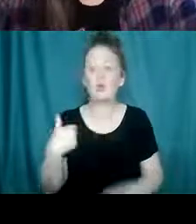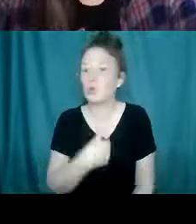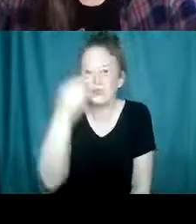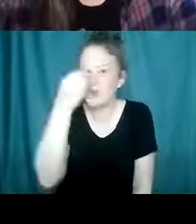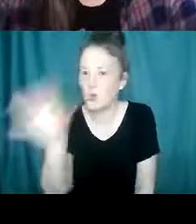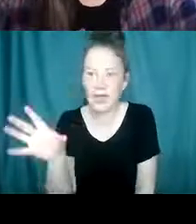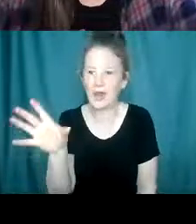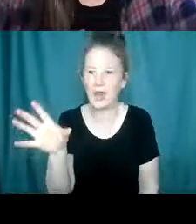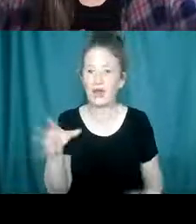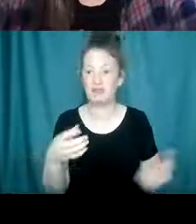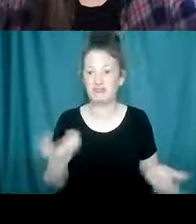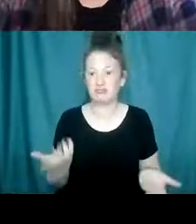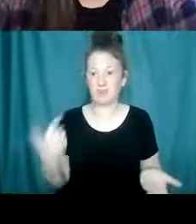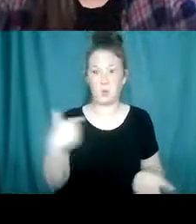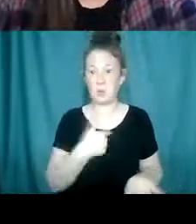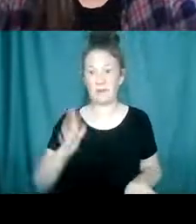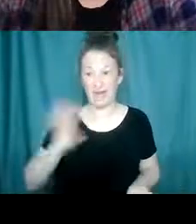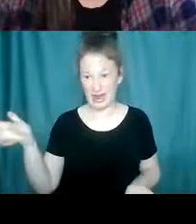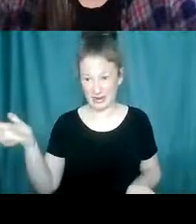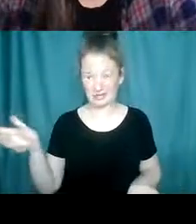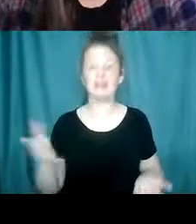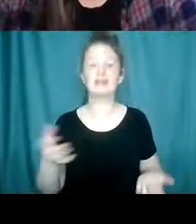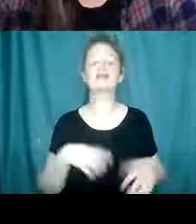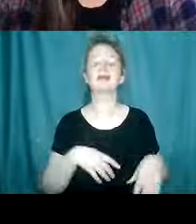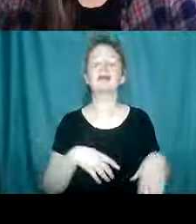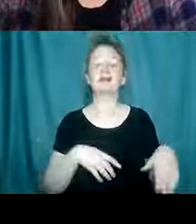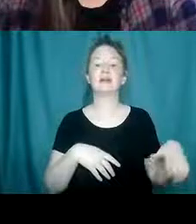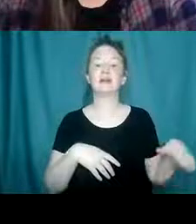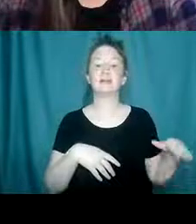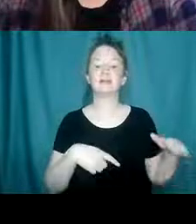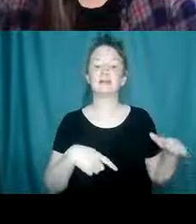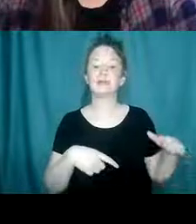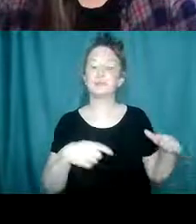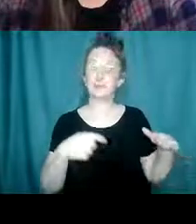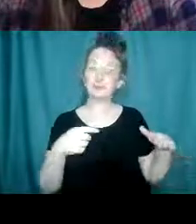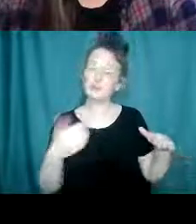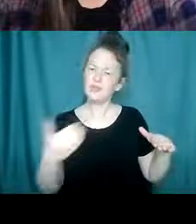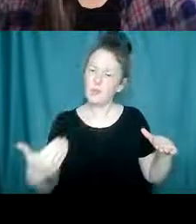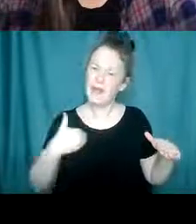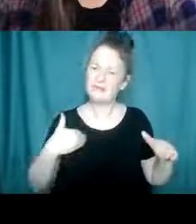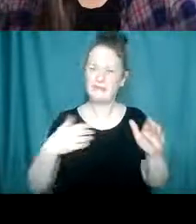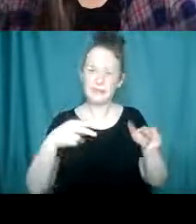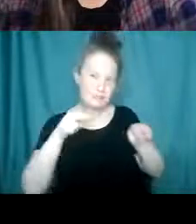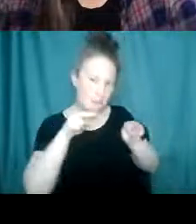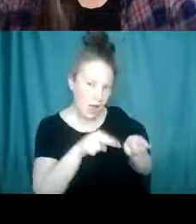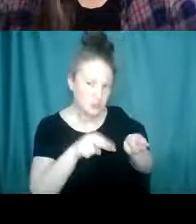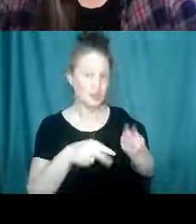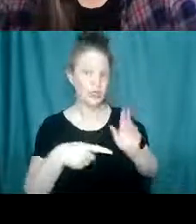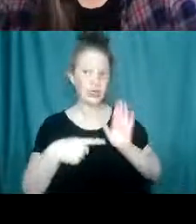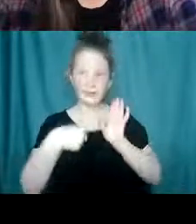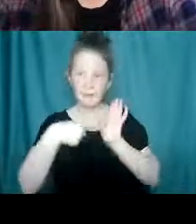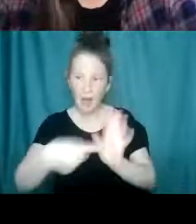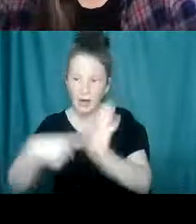not bother us. And there's a lot of monitoring and modeling we can do to see if this is